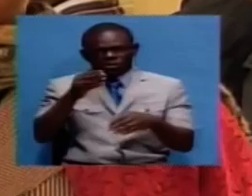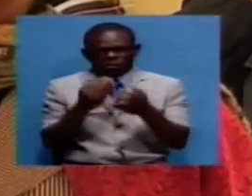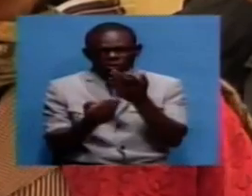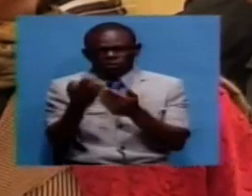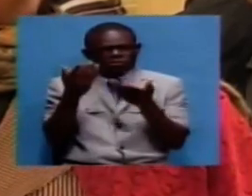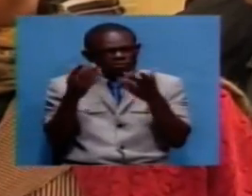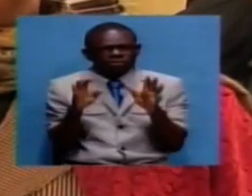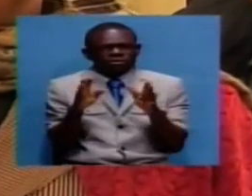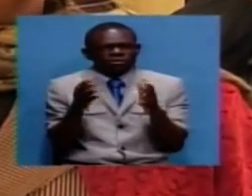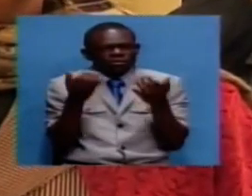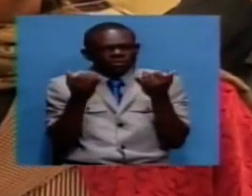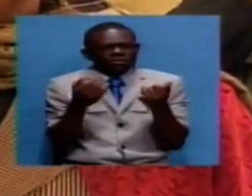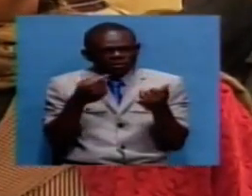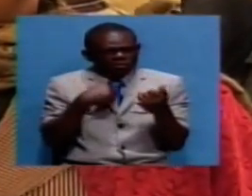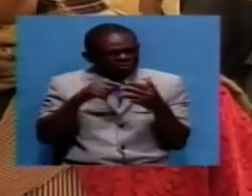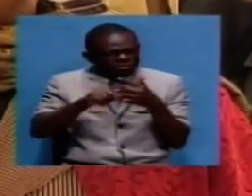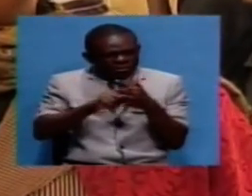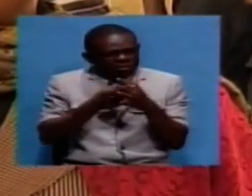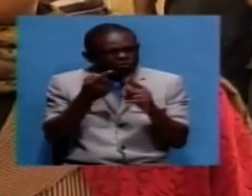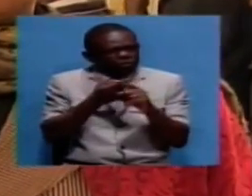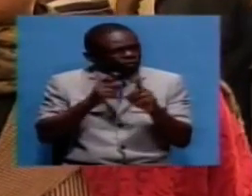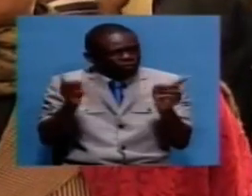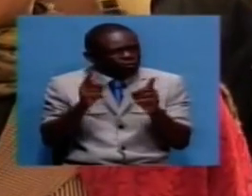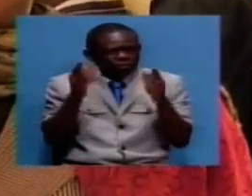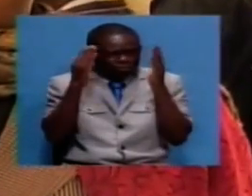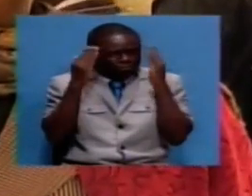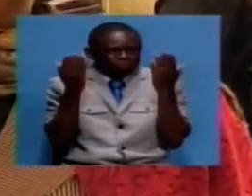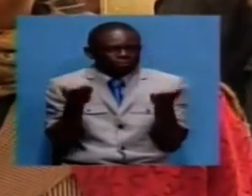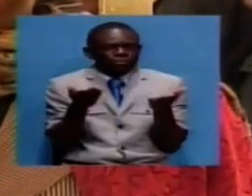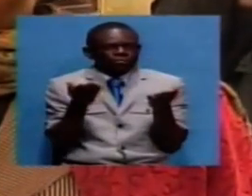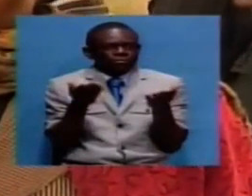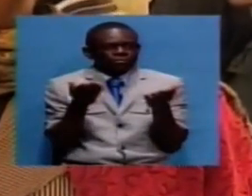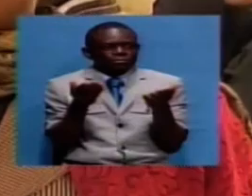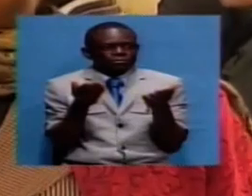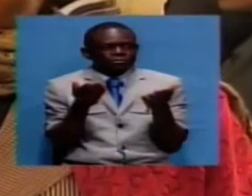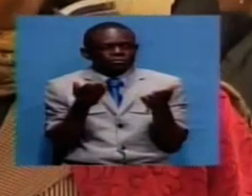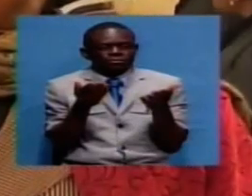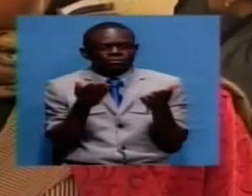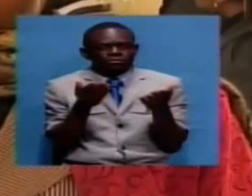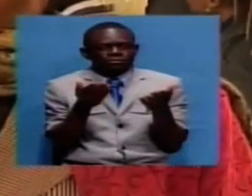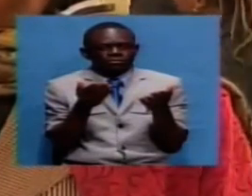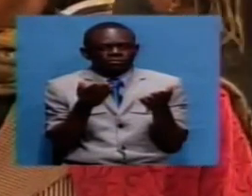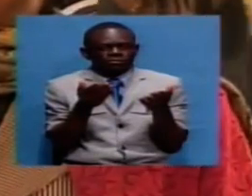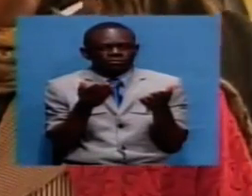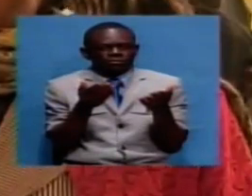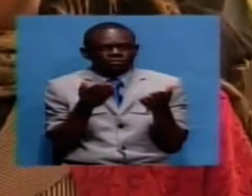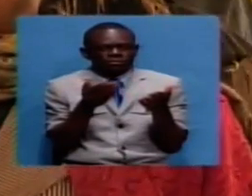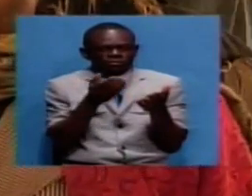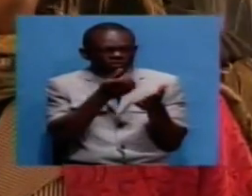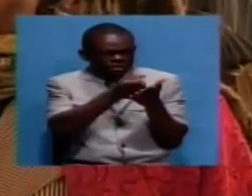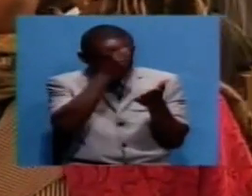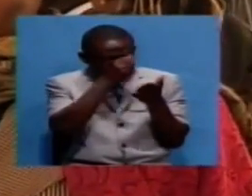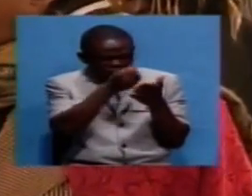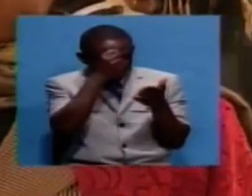to start from we don't know, because now these who are in college, I just don't know where you can go to ask for